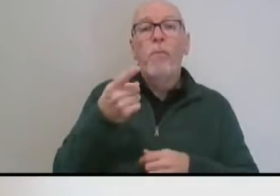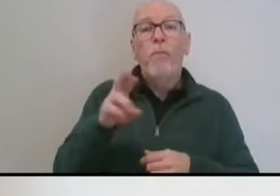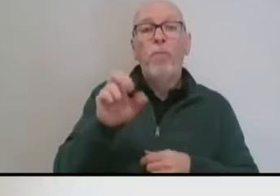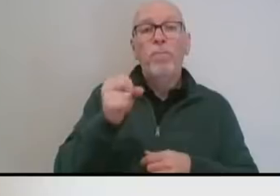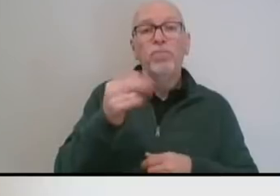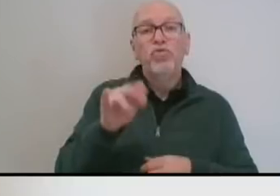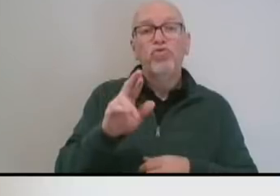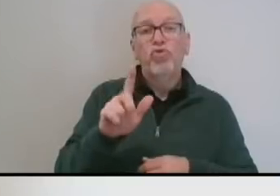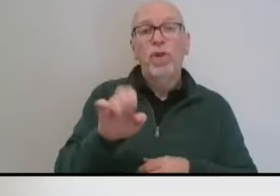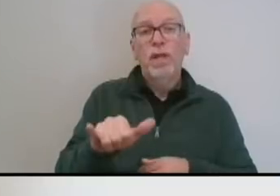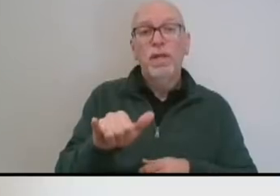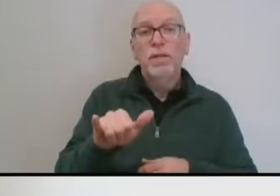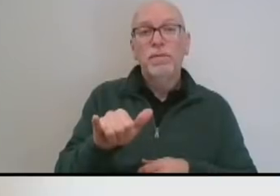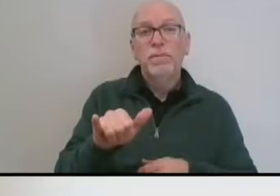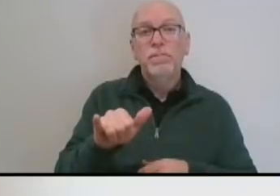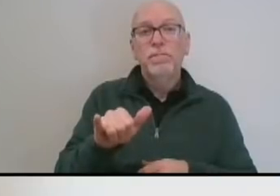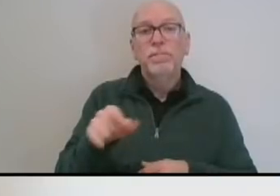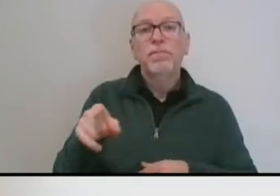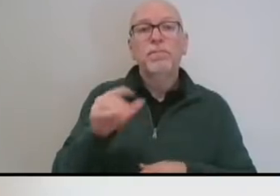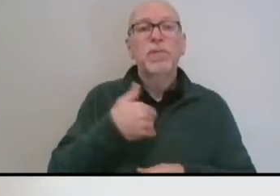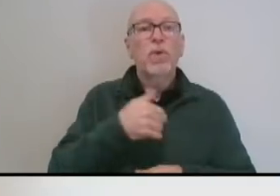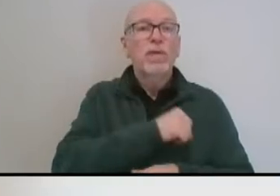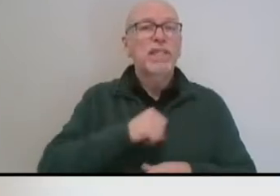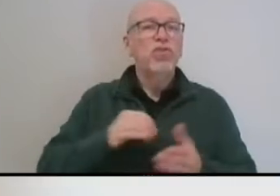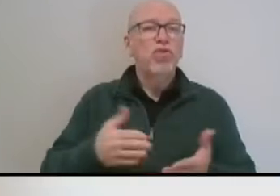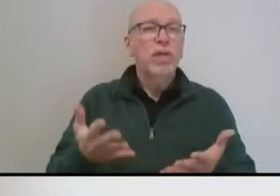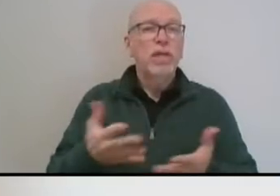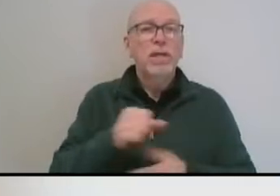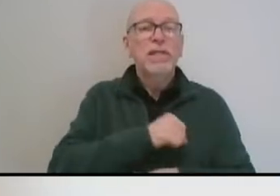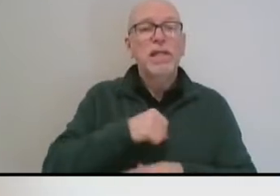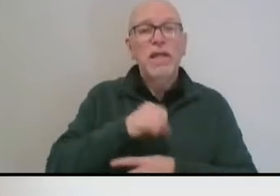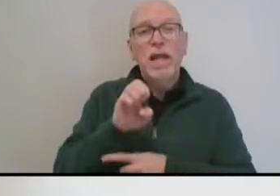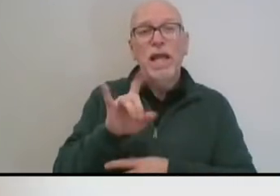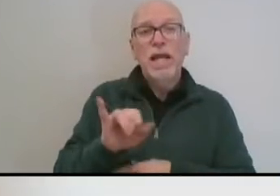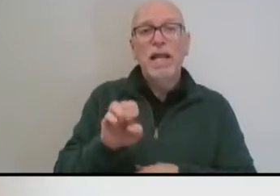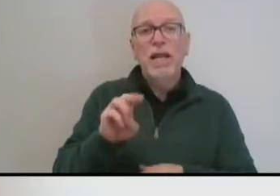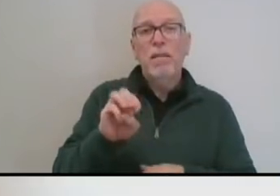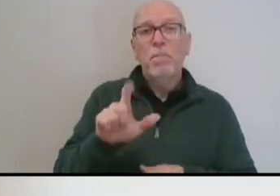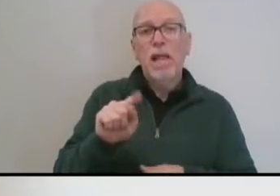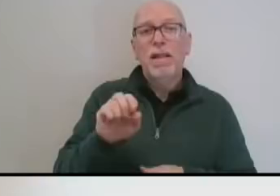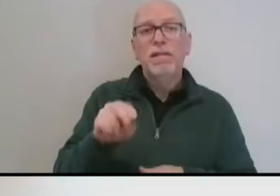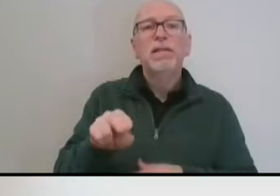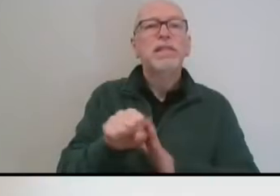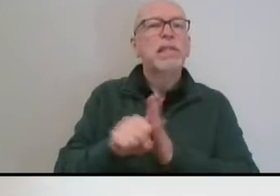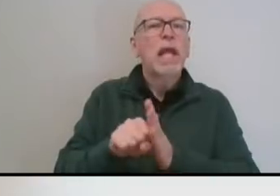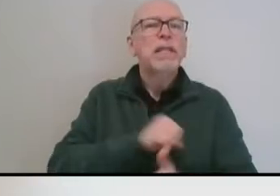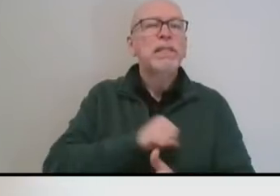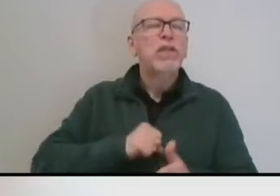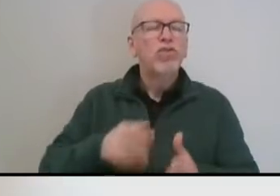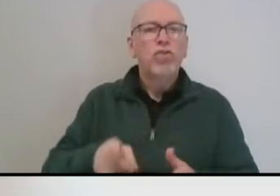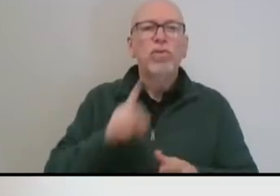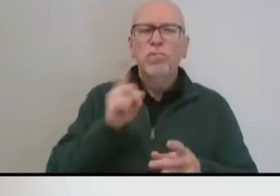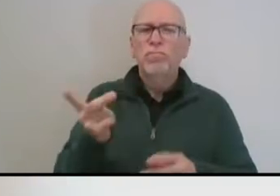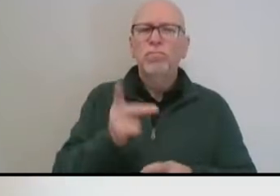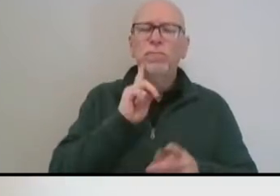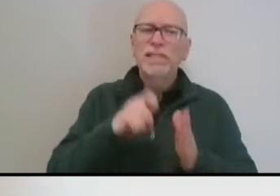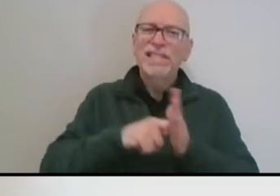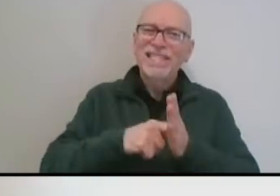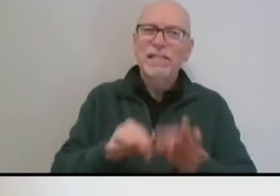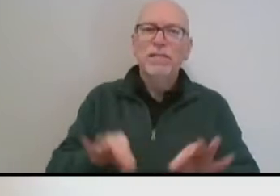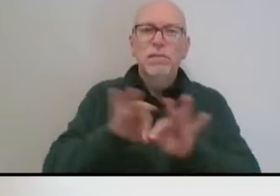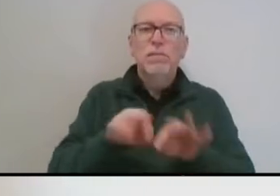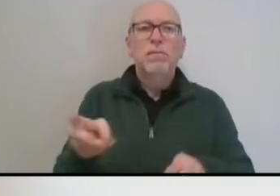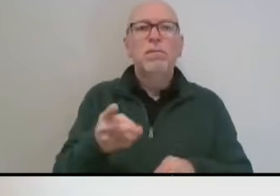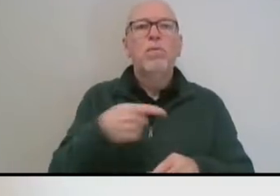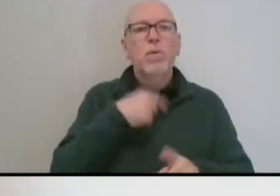Shirley, our senator here, Senator Eddie Melton, our state senator, have been very instrumental. And so we're targeting the